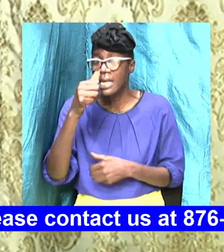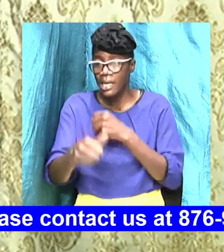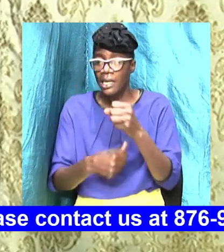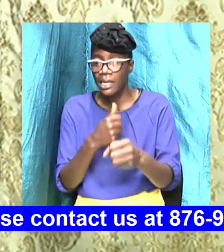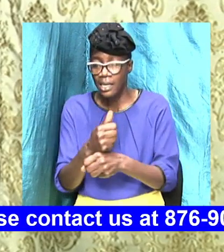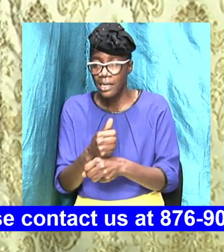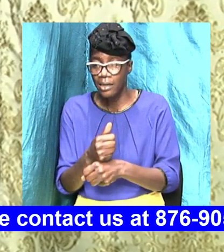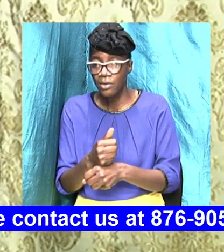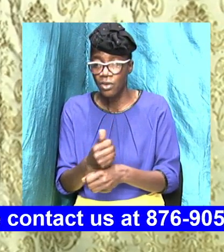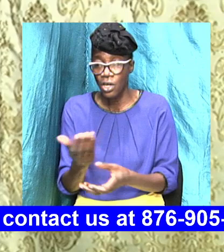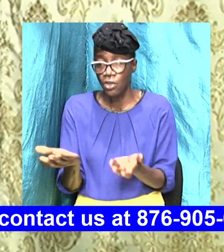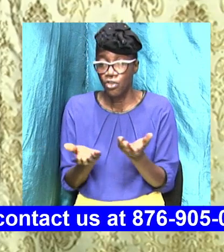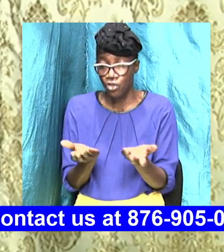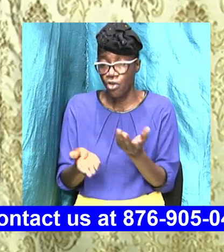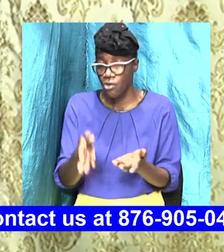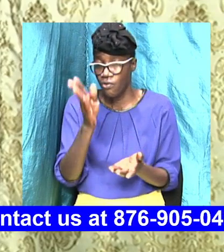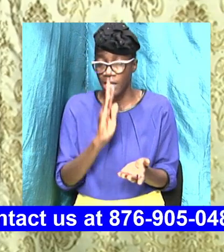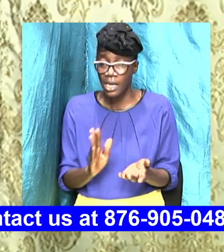still swear.